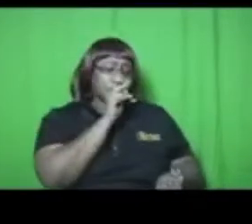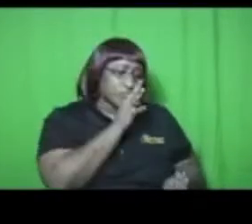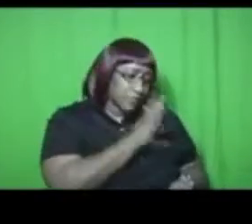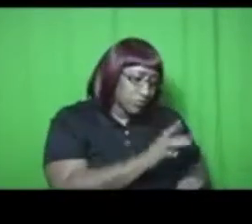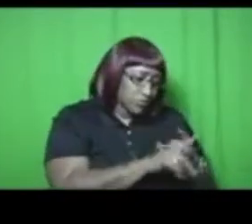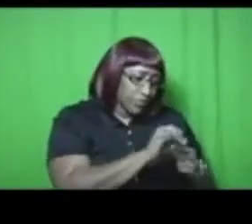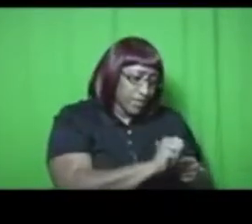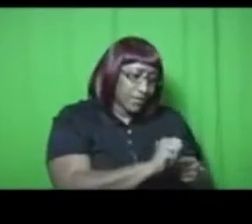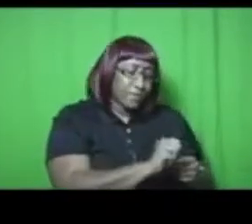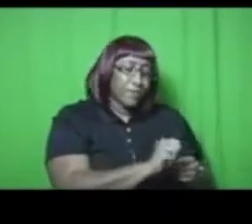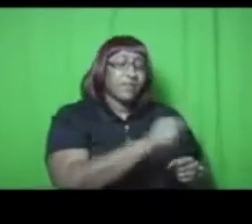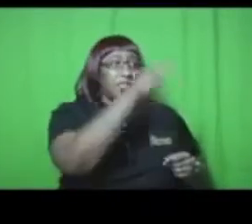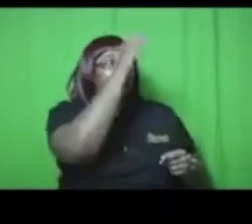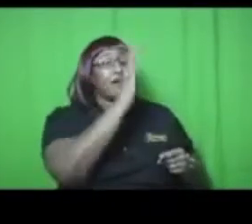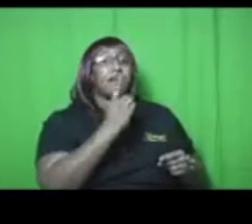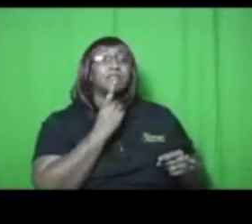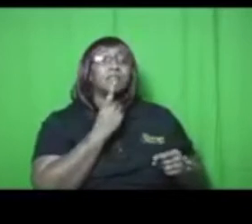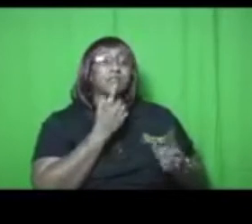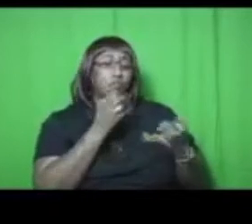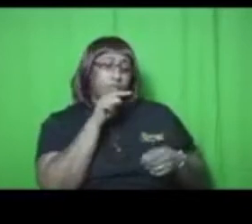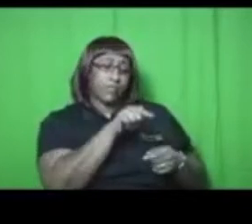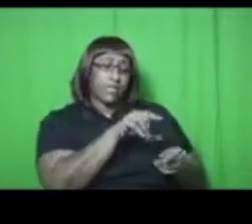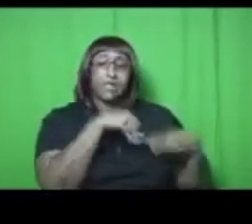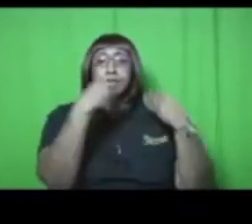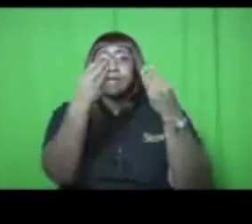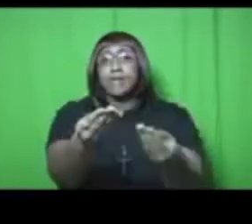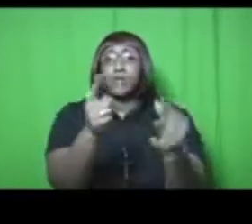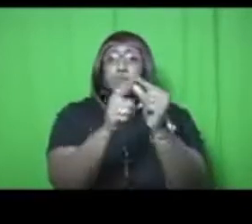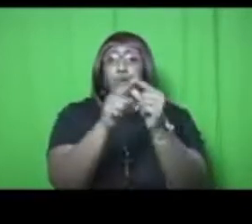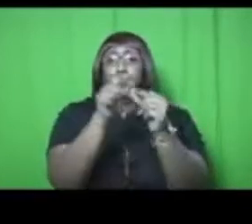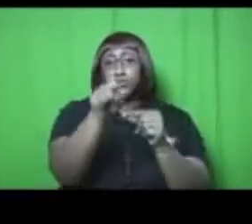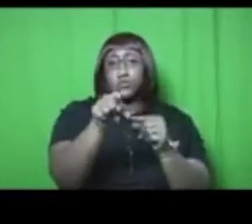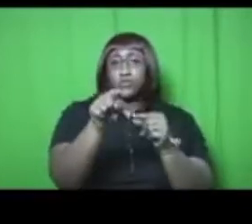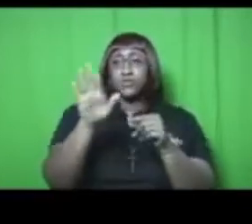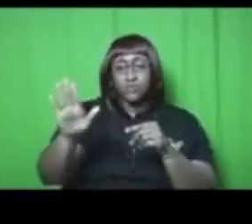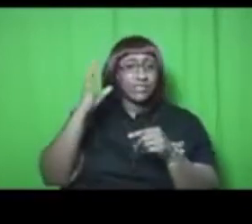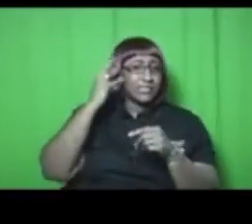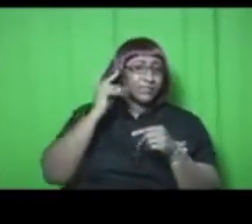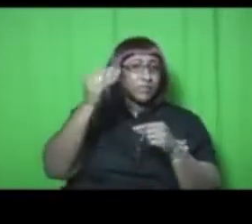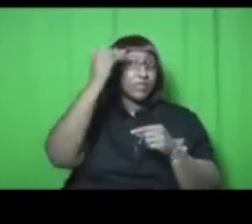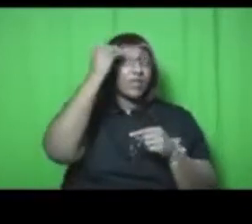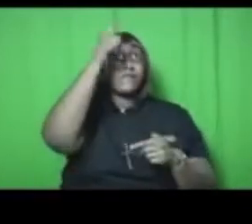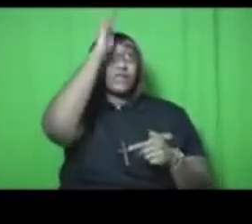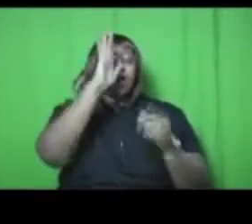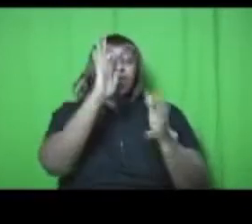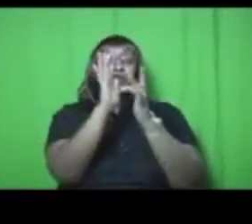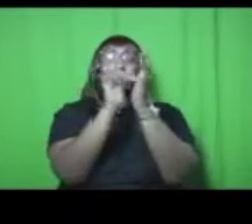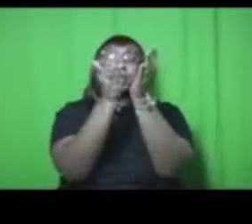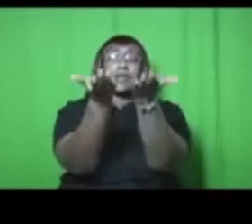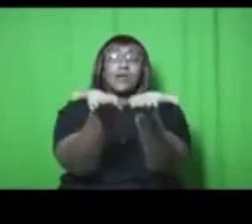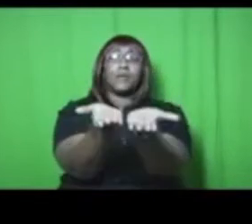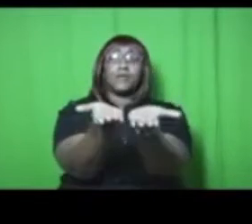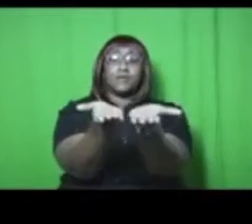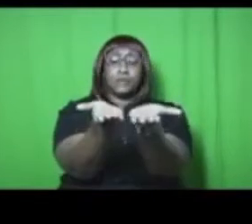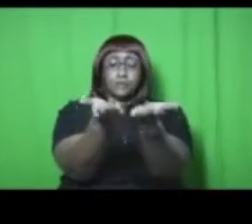because they know God. And God said, I want them to give a word to you based on their experience and their knowledge of God's word. They call that